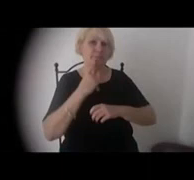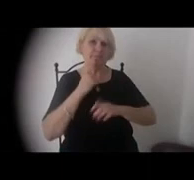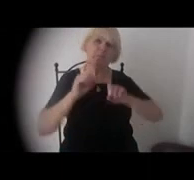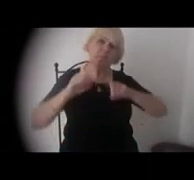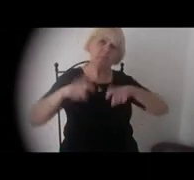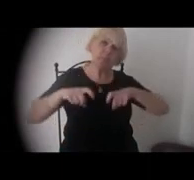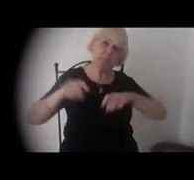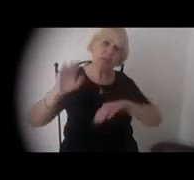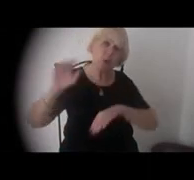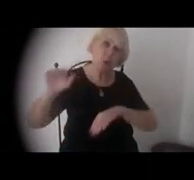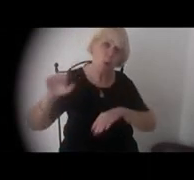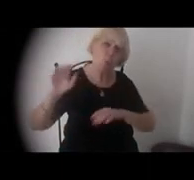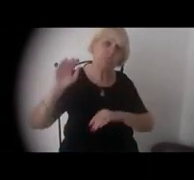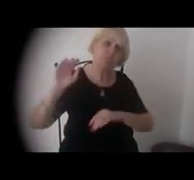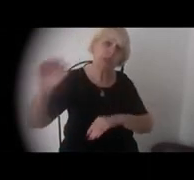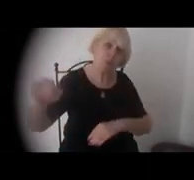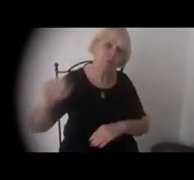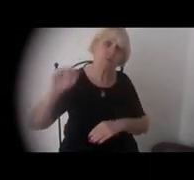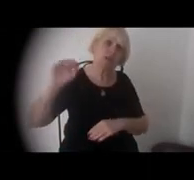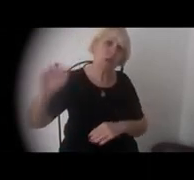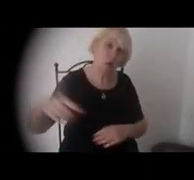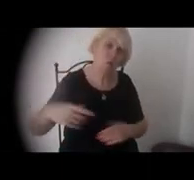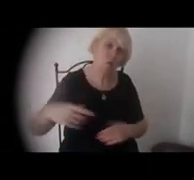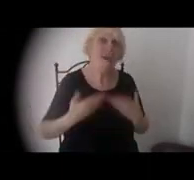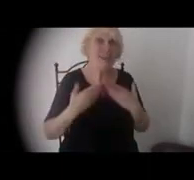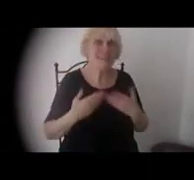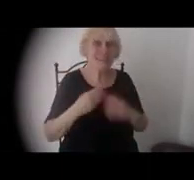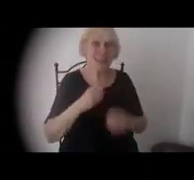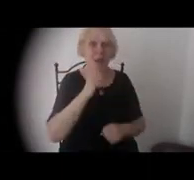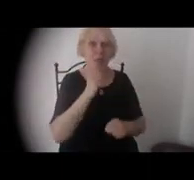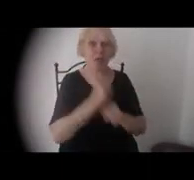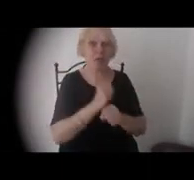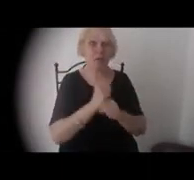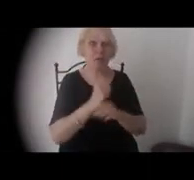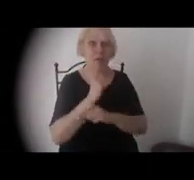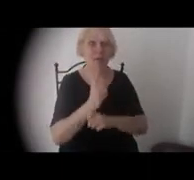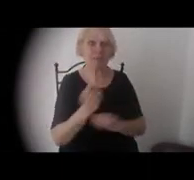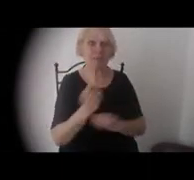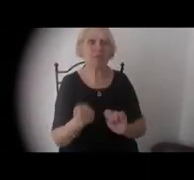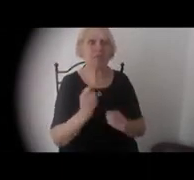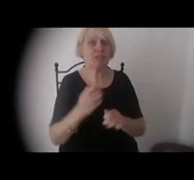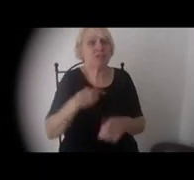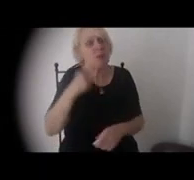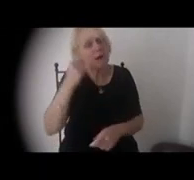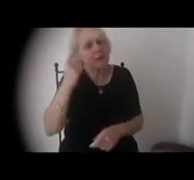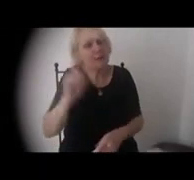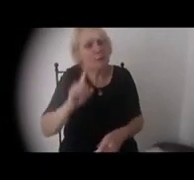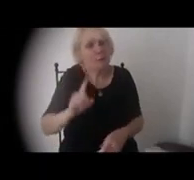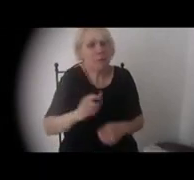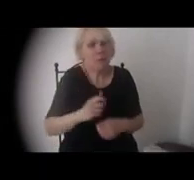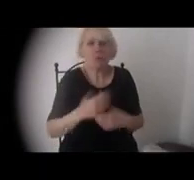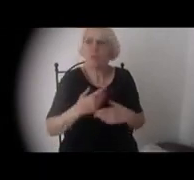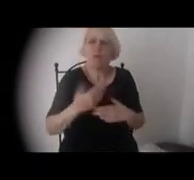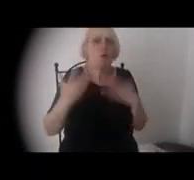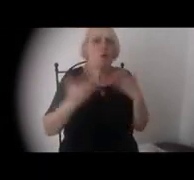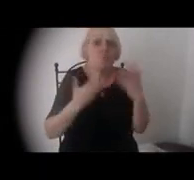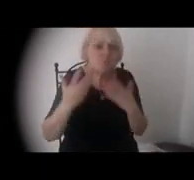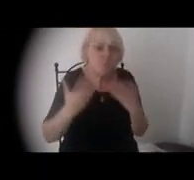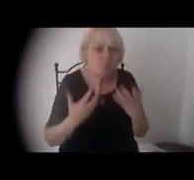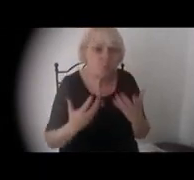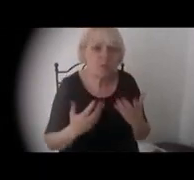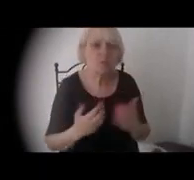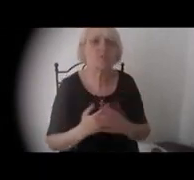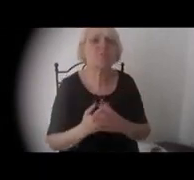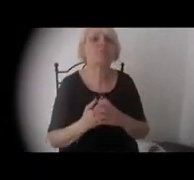people will have genuine concerns. So our education and welfare service, variety of other staff, educational